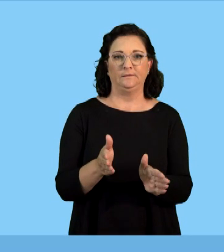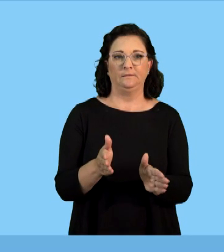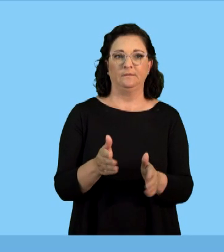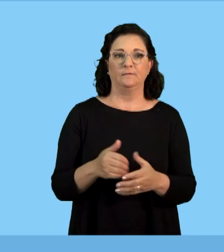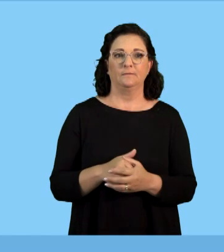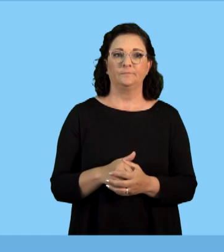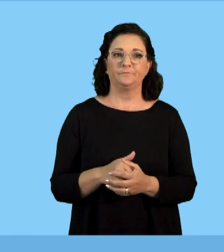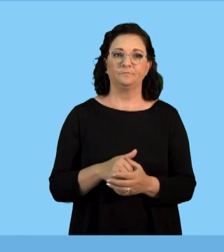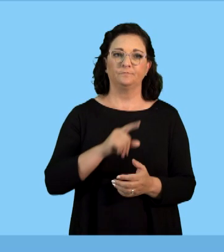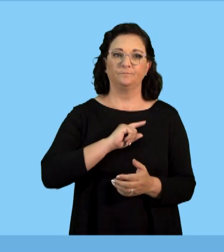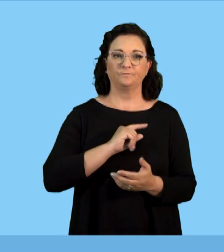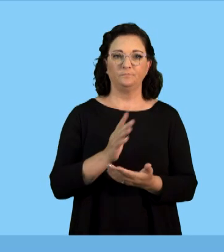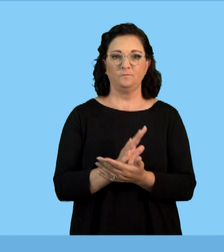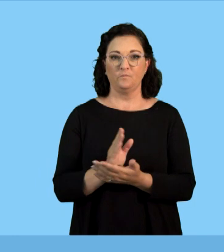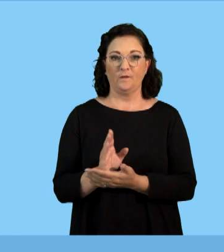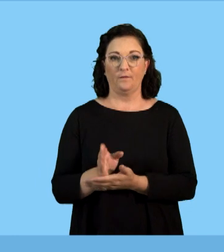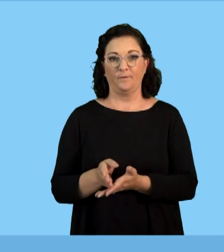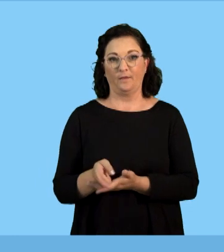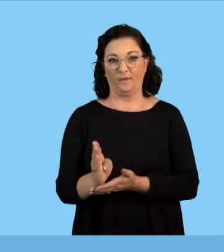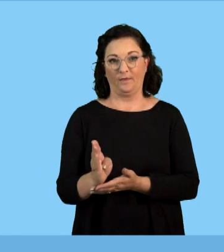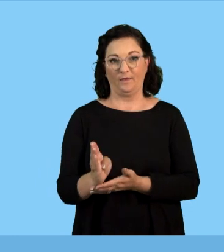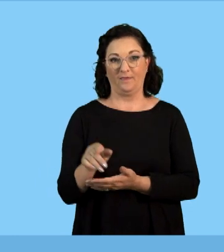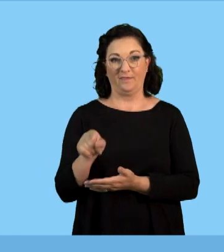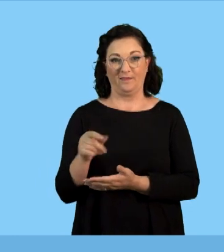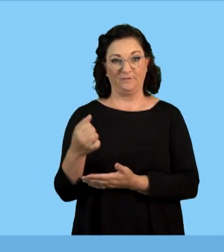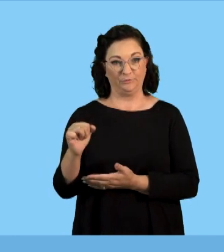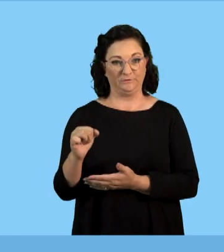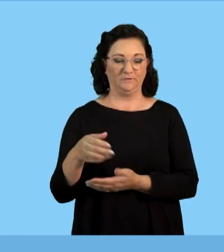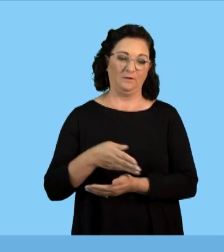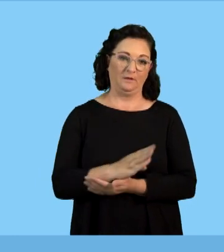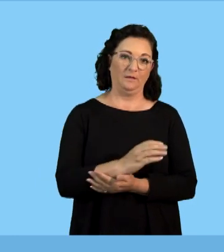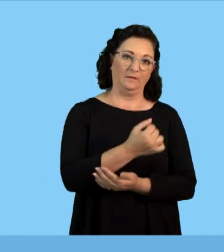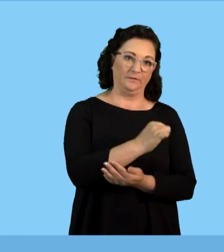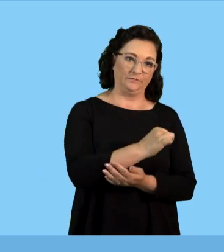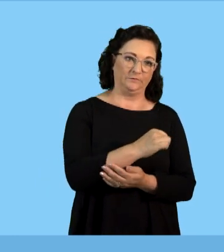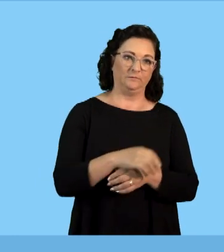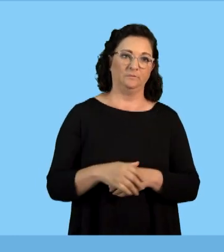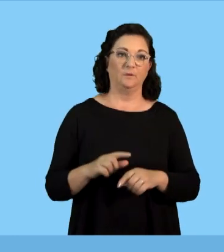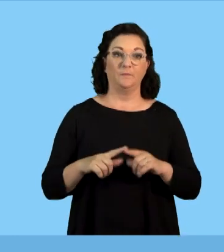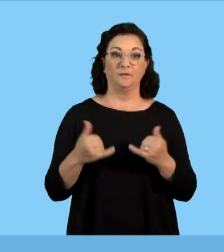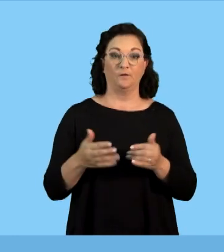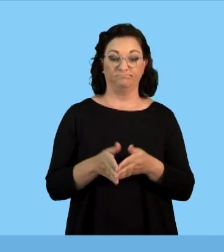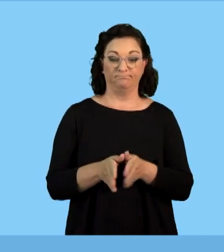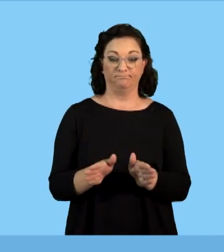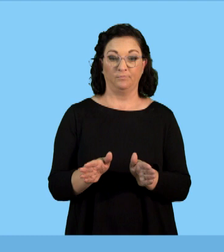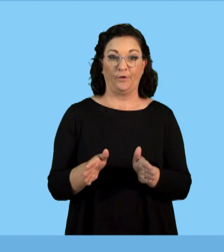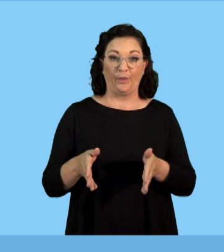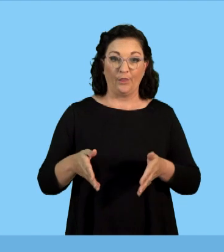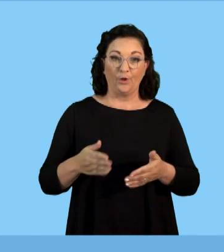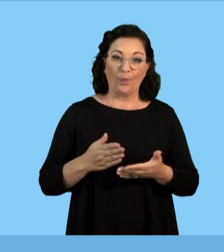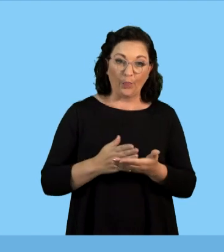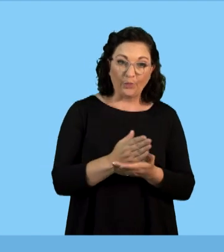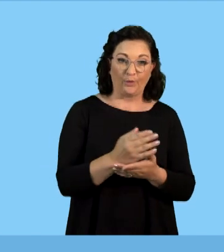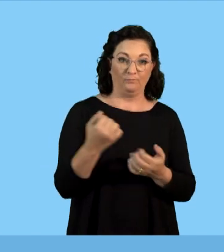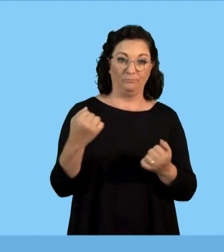split into the ones going into the first resistor and the other ones going into the second resistor. However, after having passed through